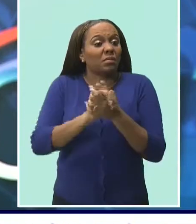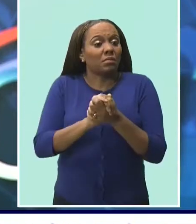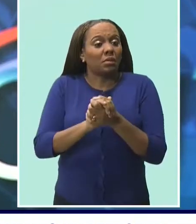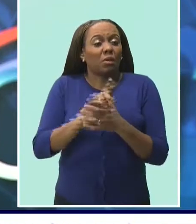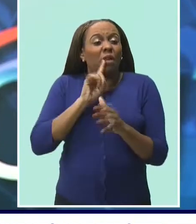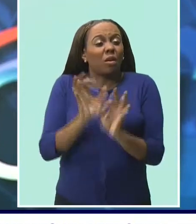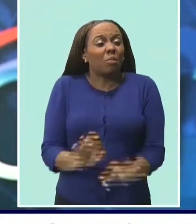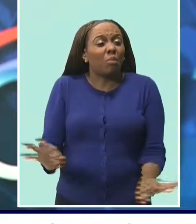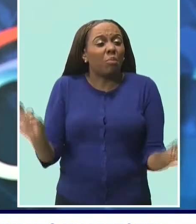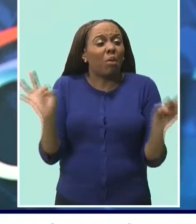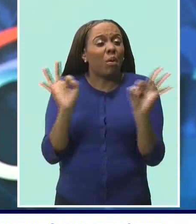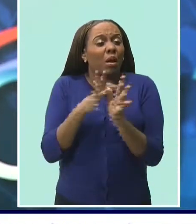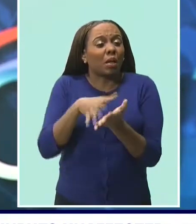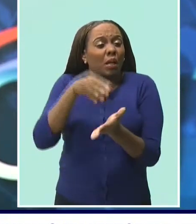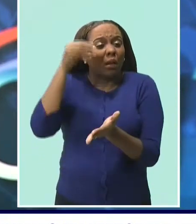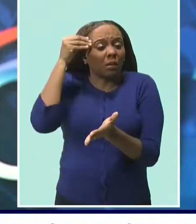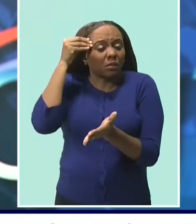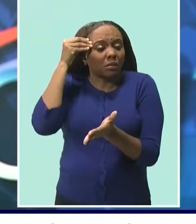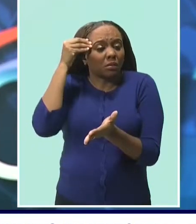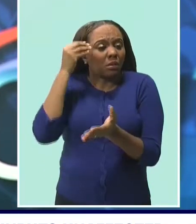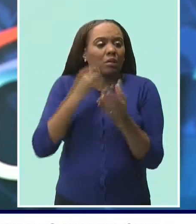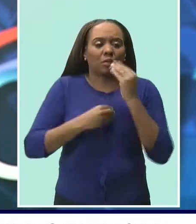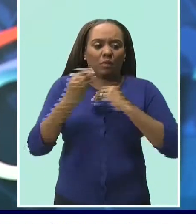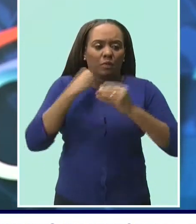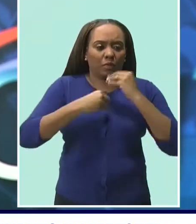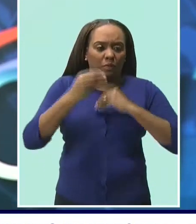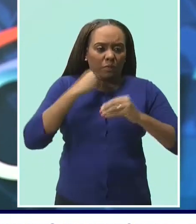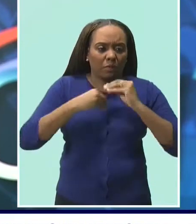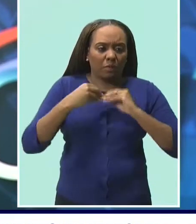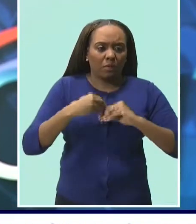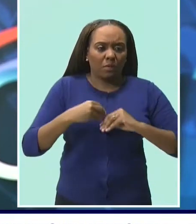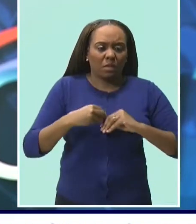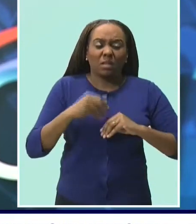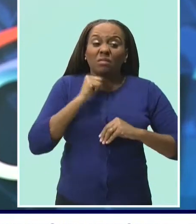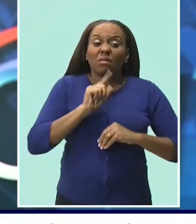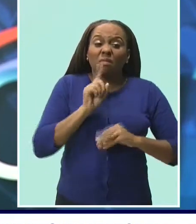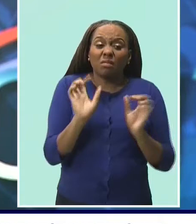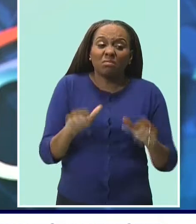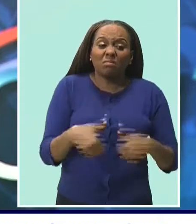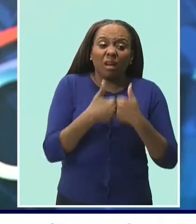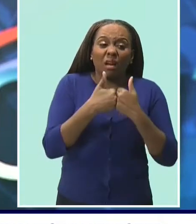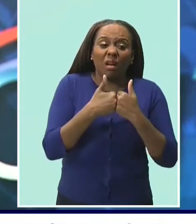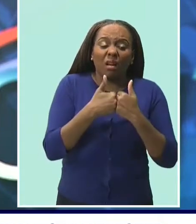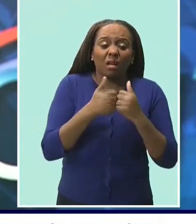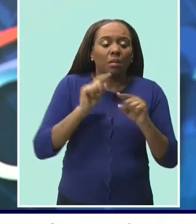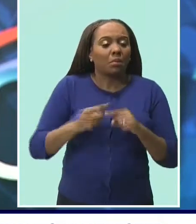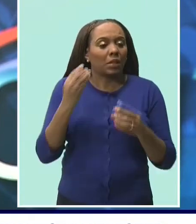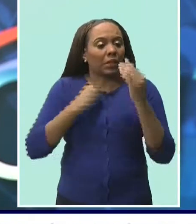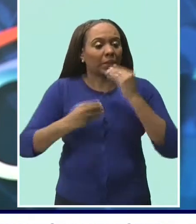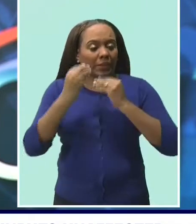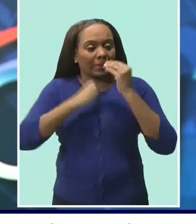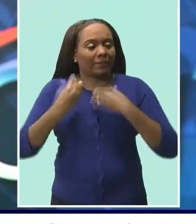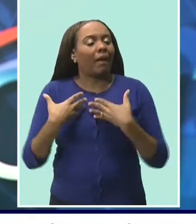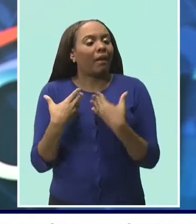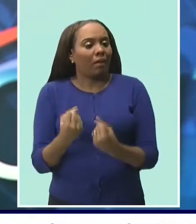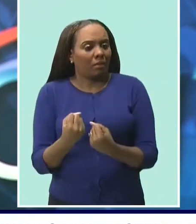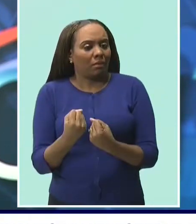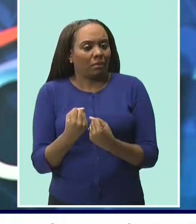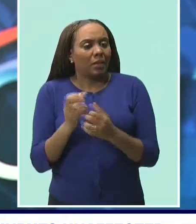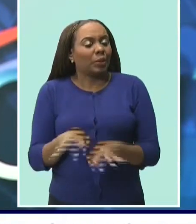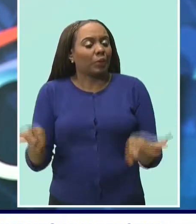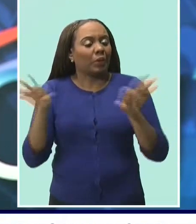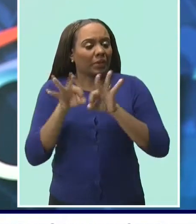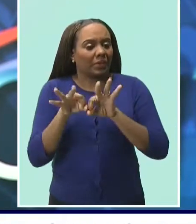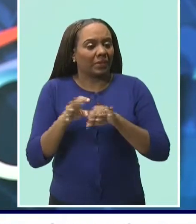to take away from the pandemic is that food security is not so much of a challenge as is nutrition security.